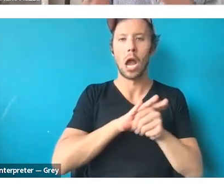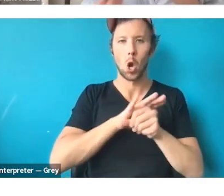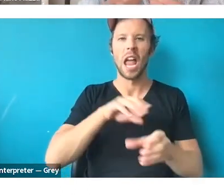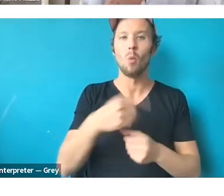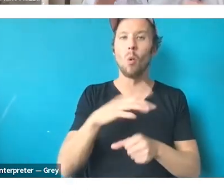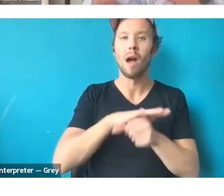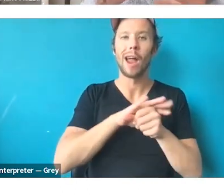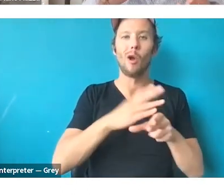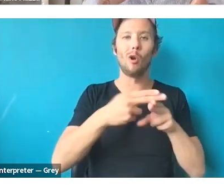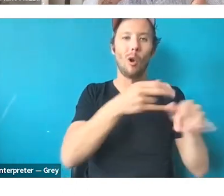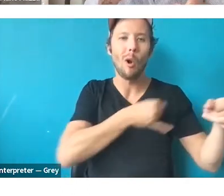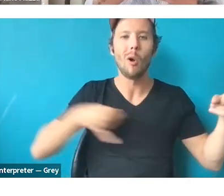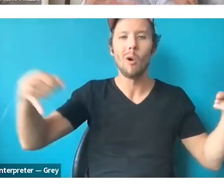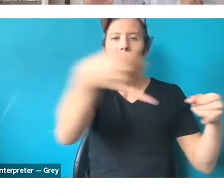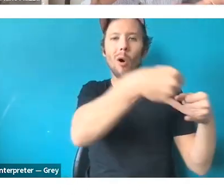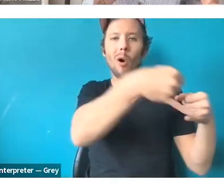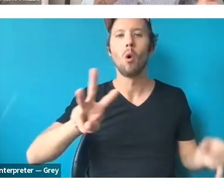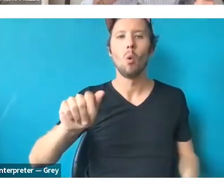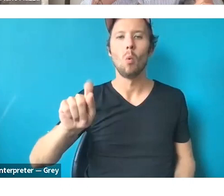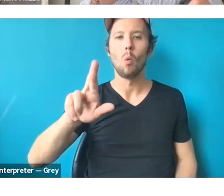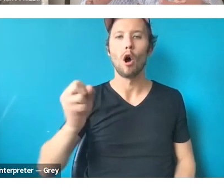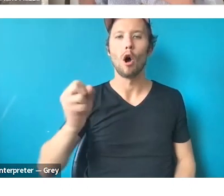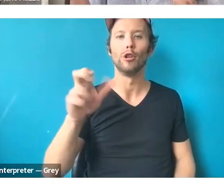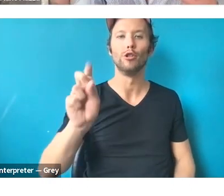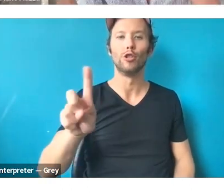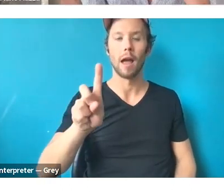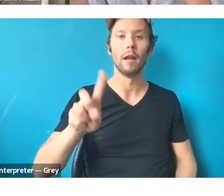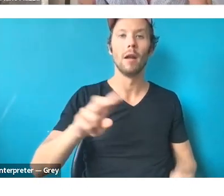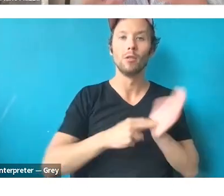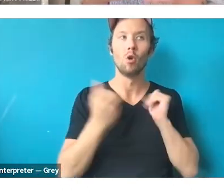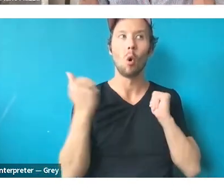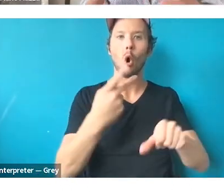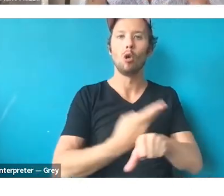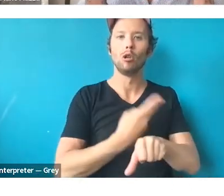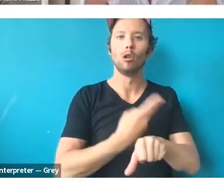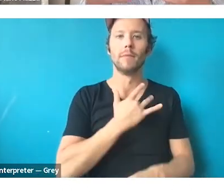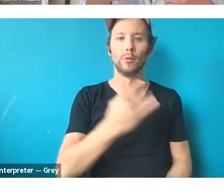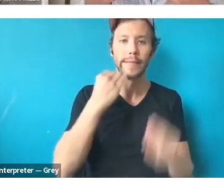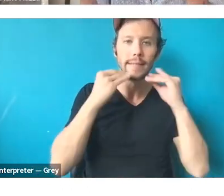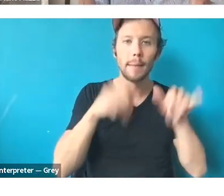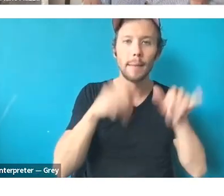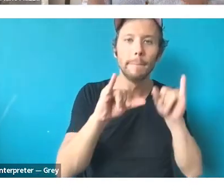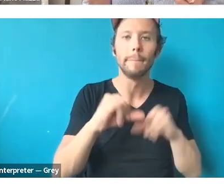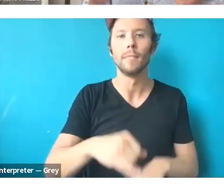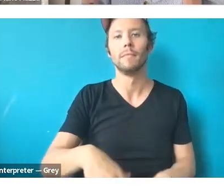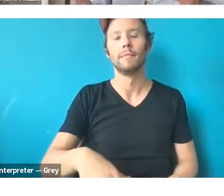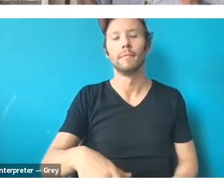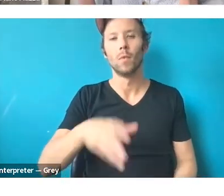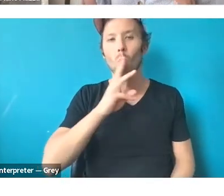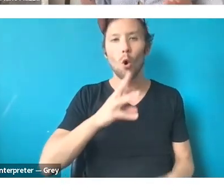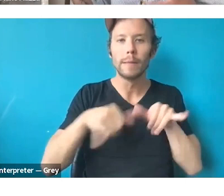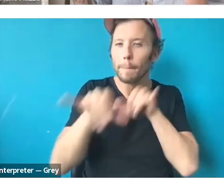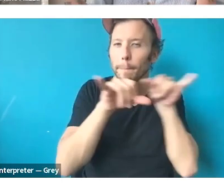So can we kind of apply these principles with fun marketing campaigns to get people to really understand that you can have